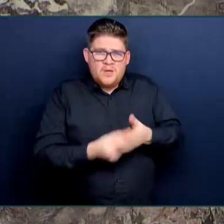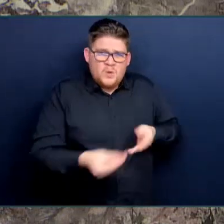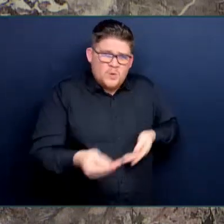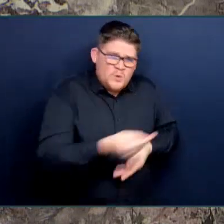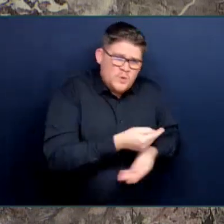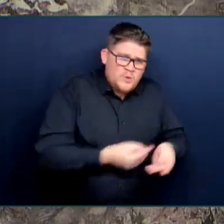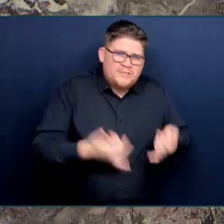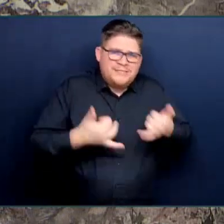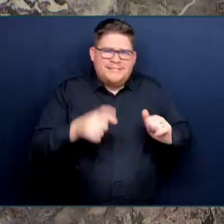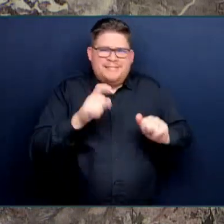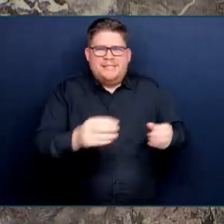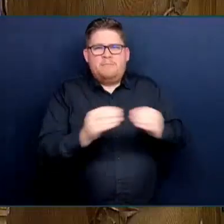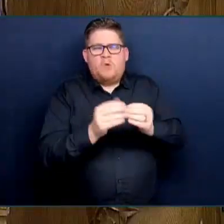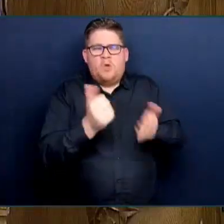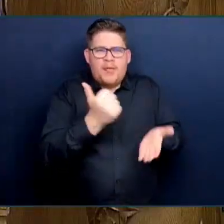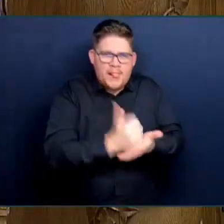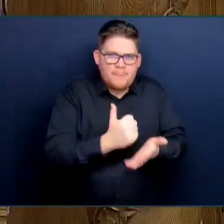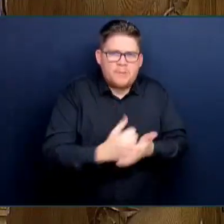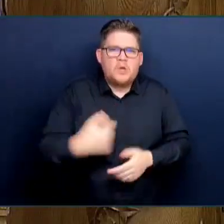it.